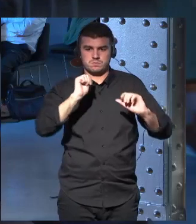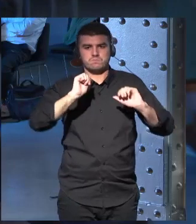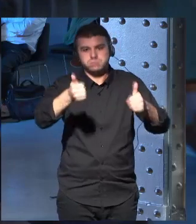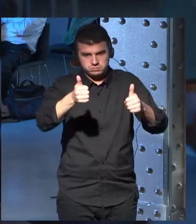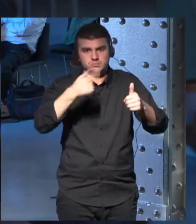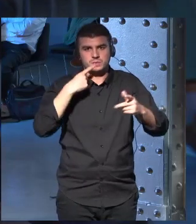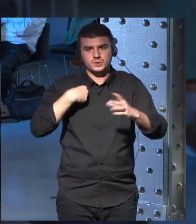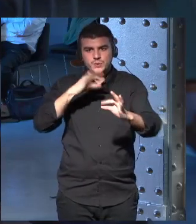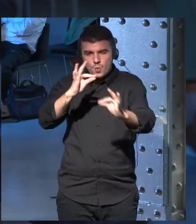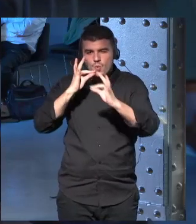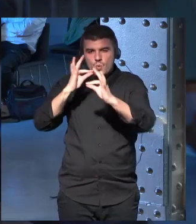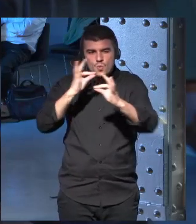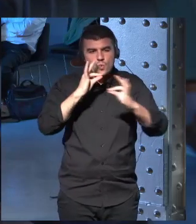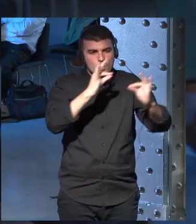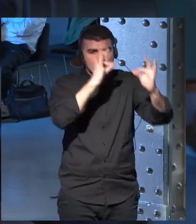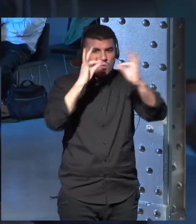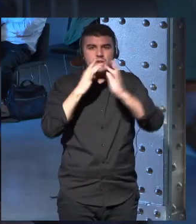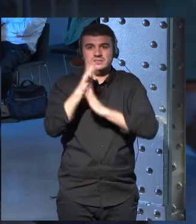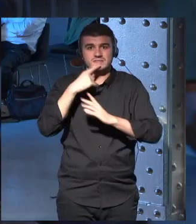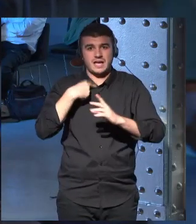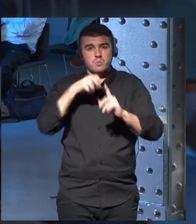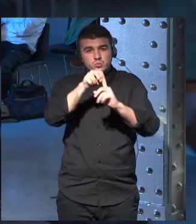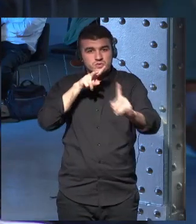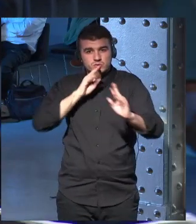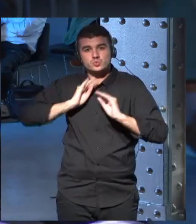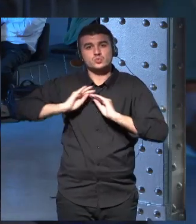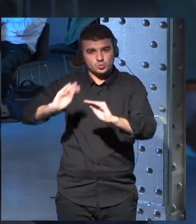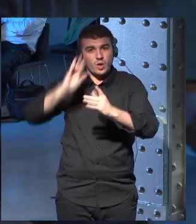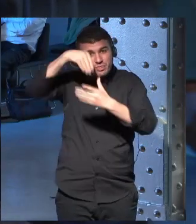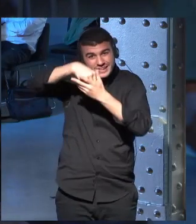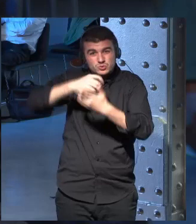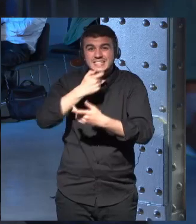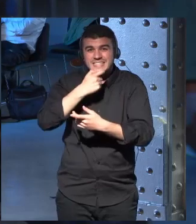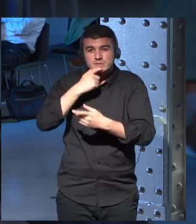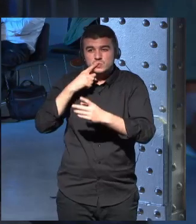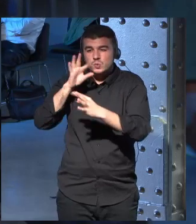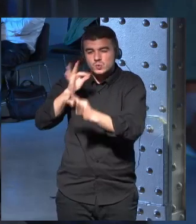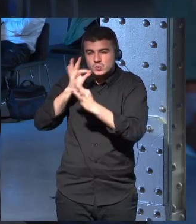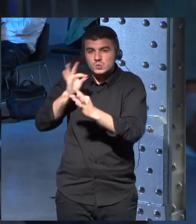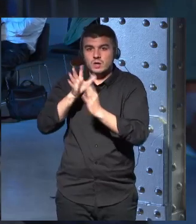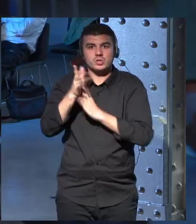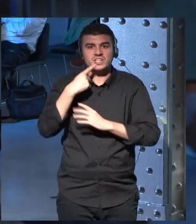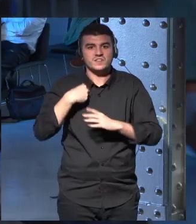is embedded in the language. Now, there's a